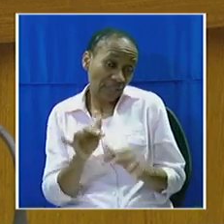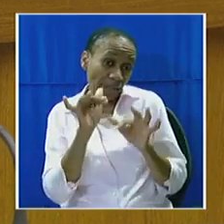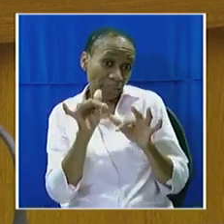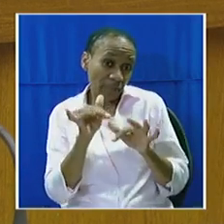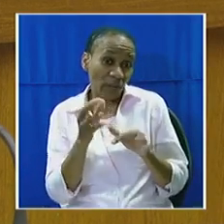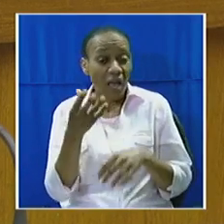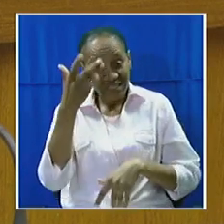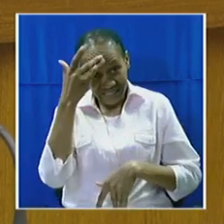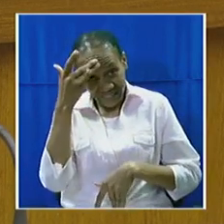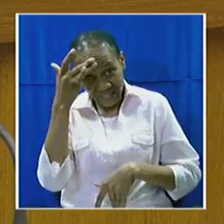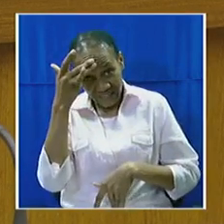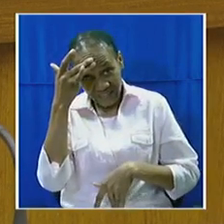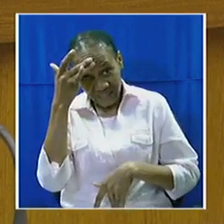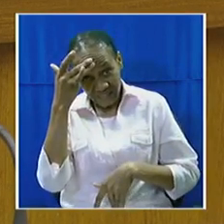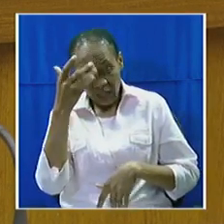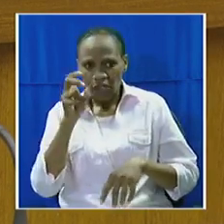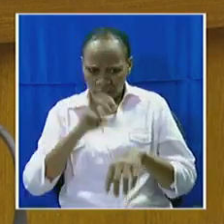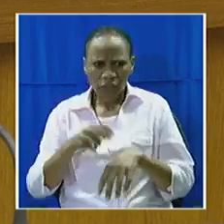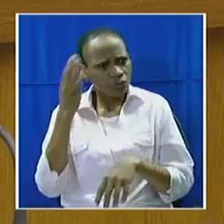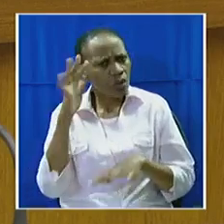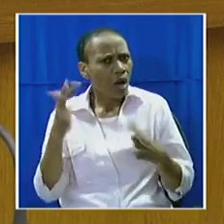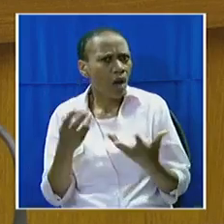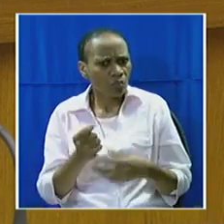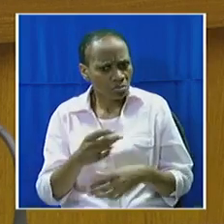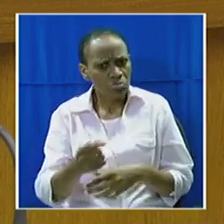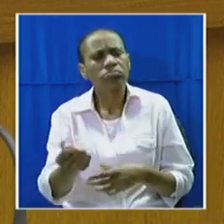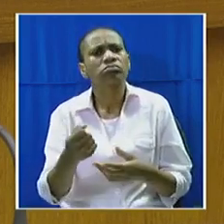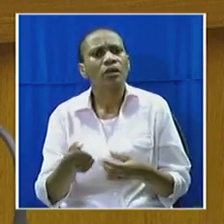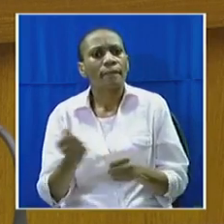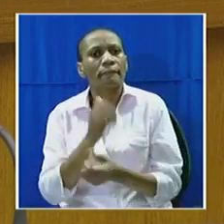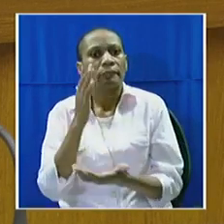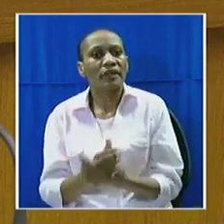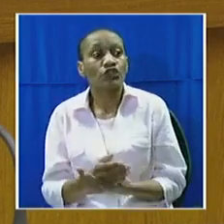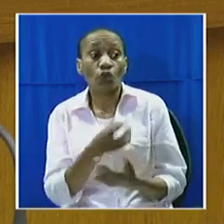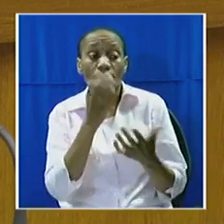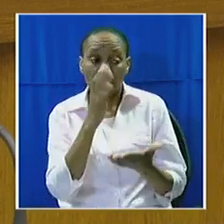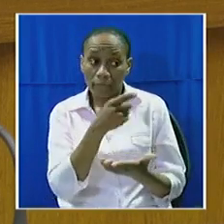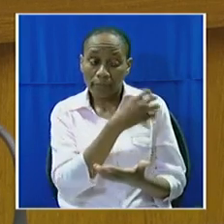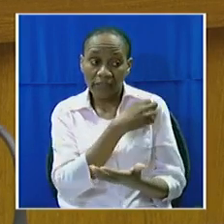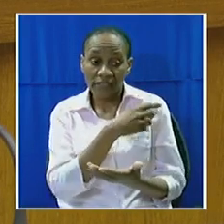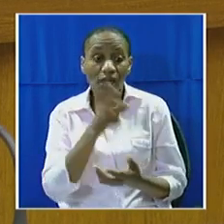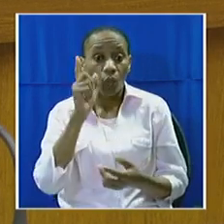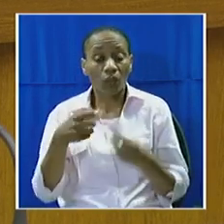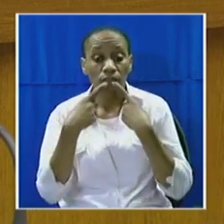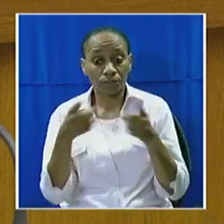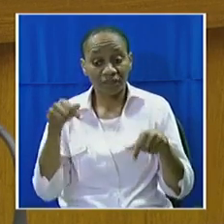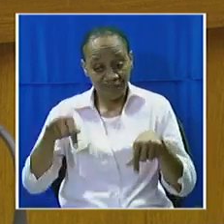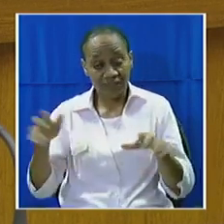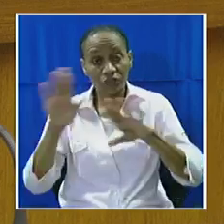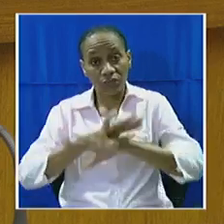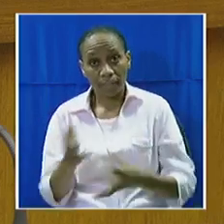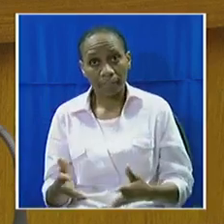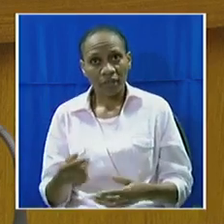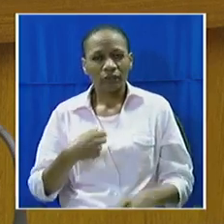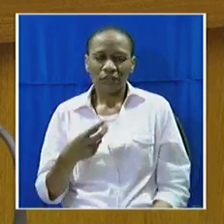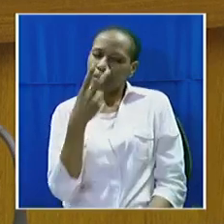the illness, swift and meticulous action must be taken, as I'm sure you will announce later this evening. I have